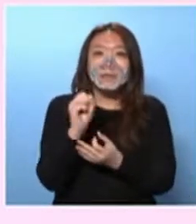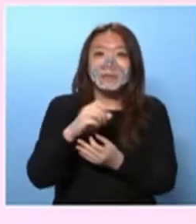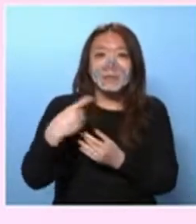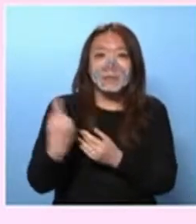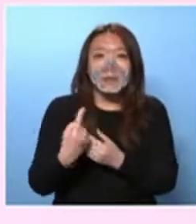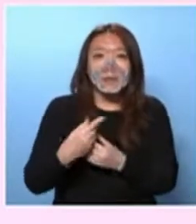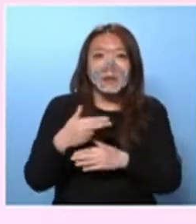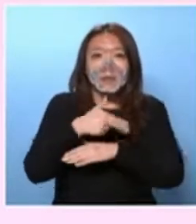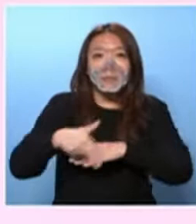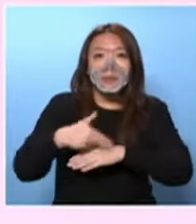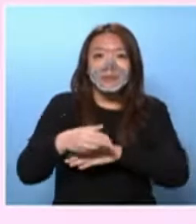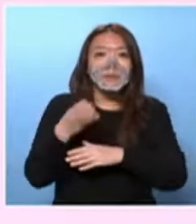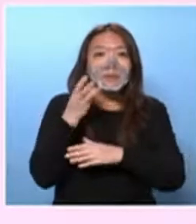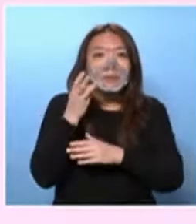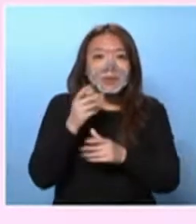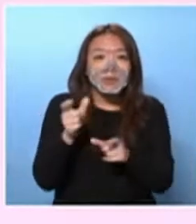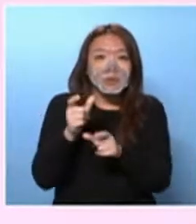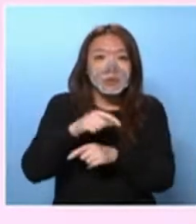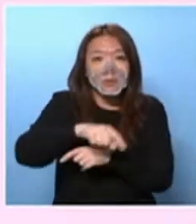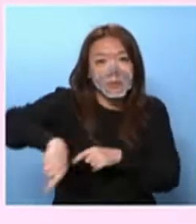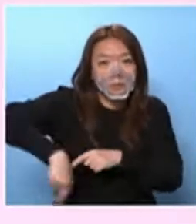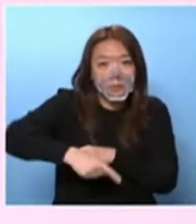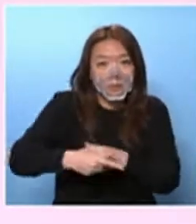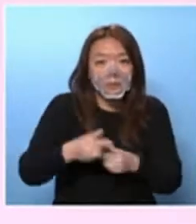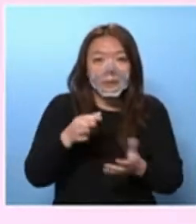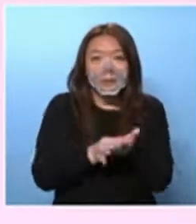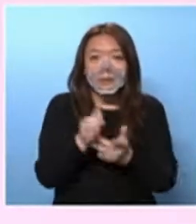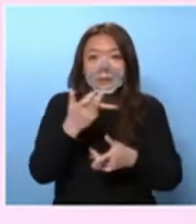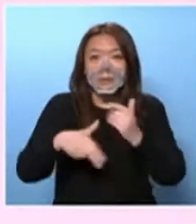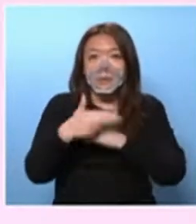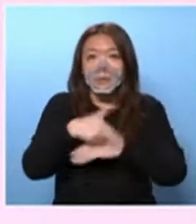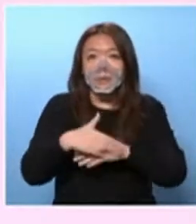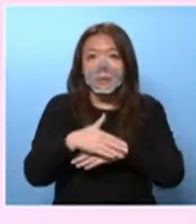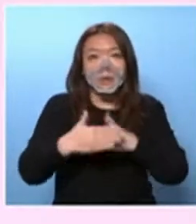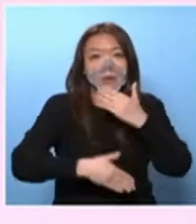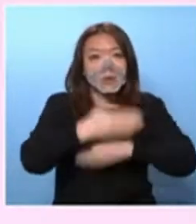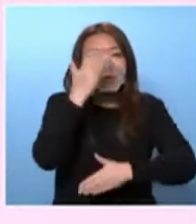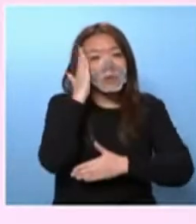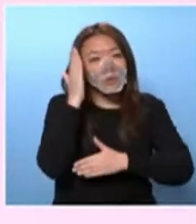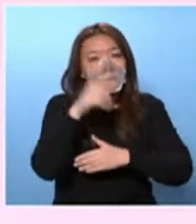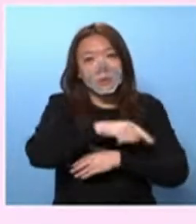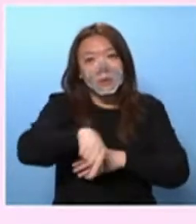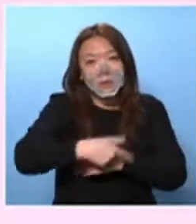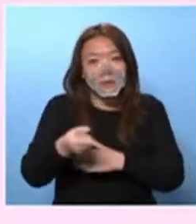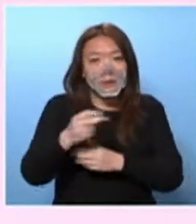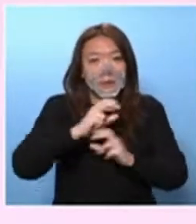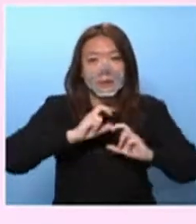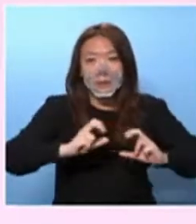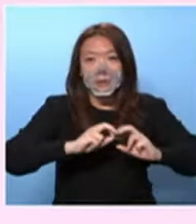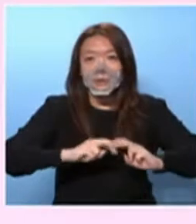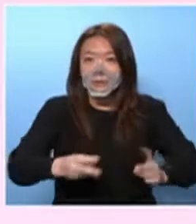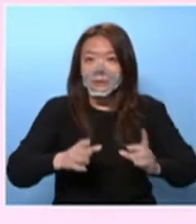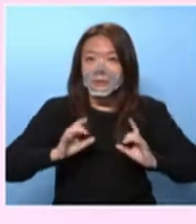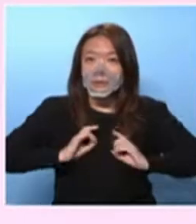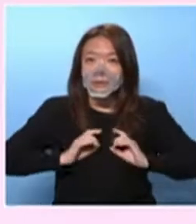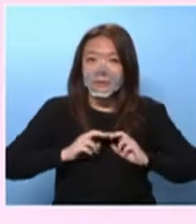about 300,000 square meters of commercial floor area, respectively. With the residential sites under the land sale program,